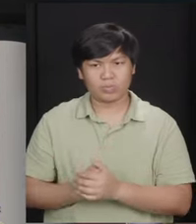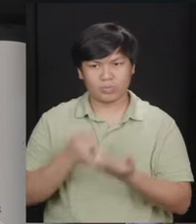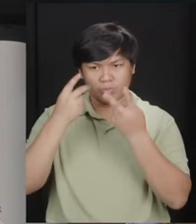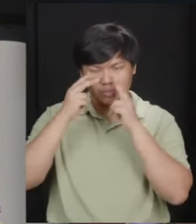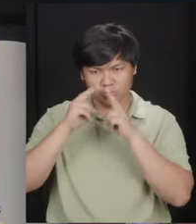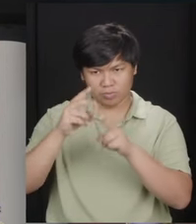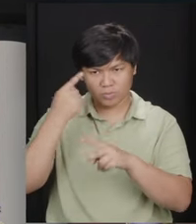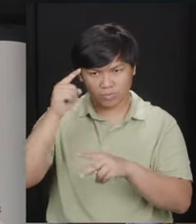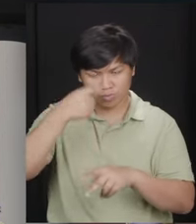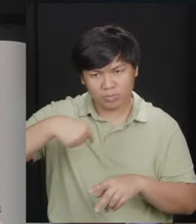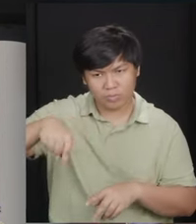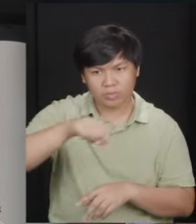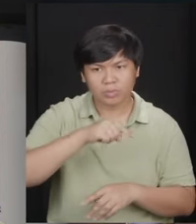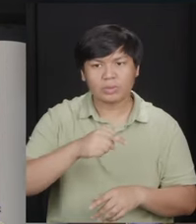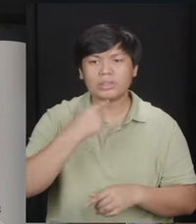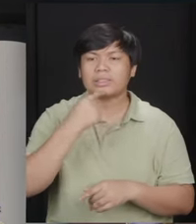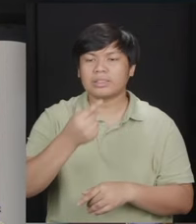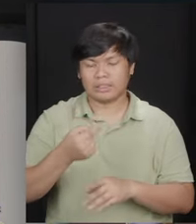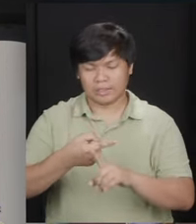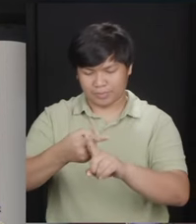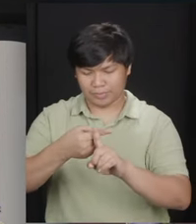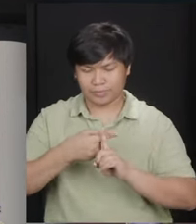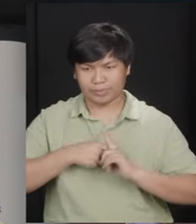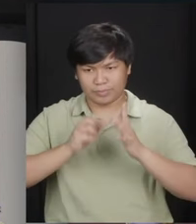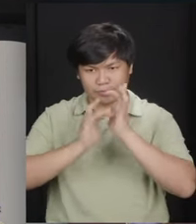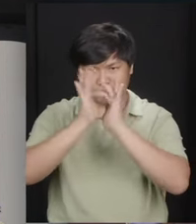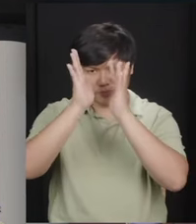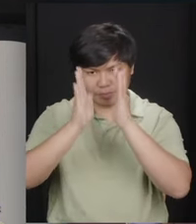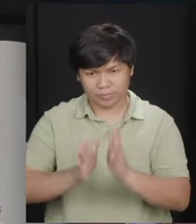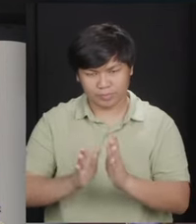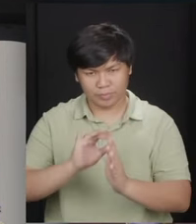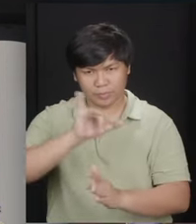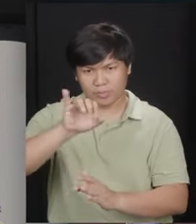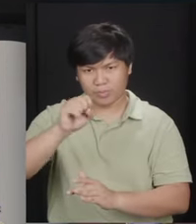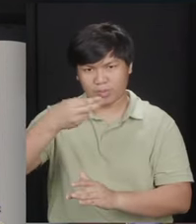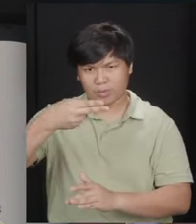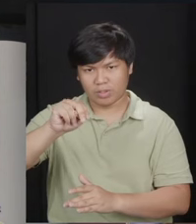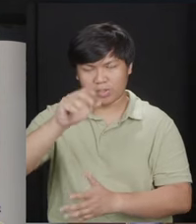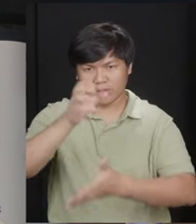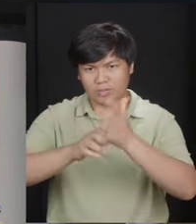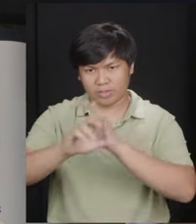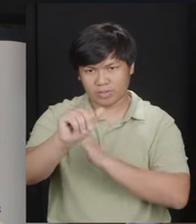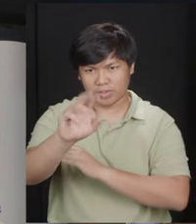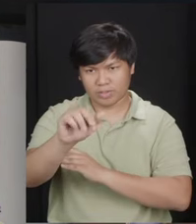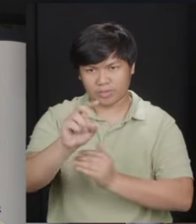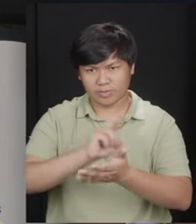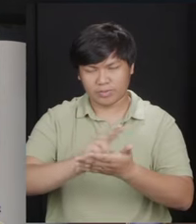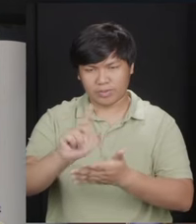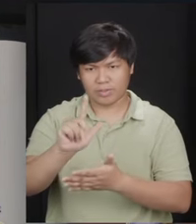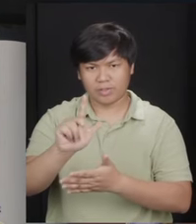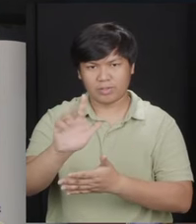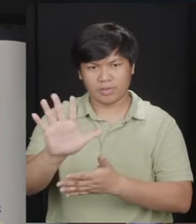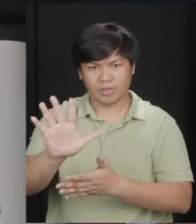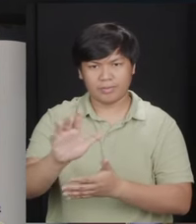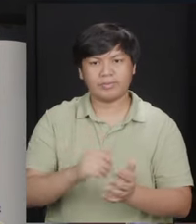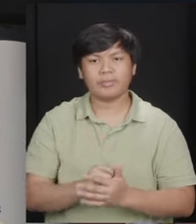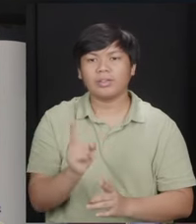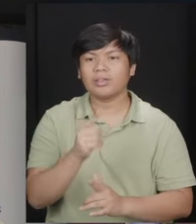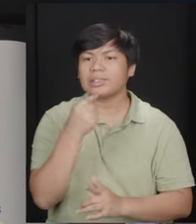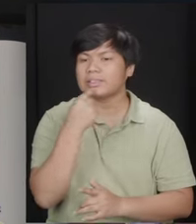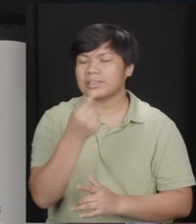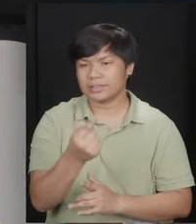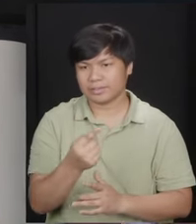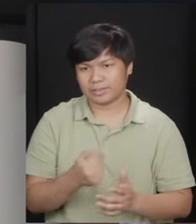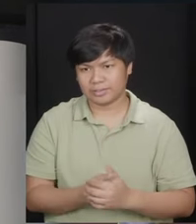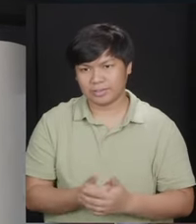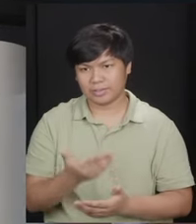looks for among us who claim to be Christians. That's John 13:35. I hope by now you memorize it. What does it say? Some of you